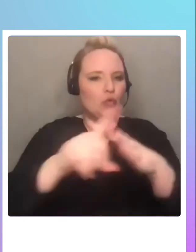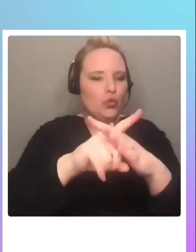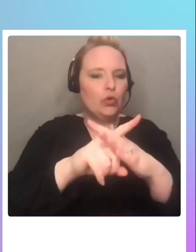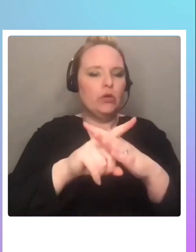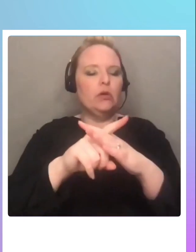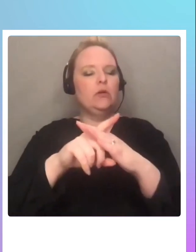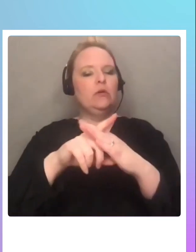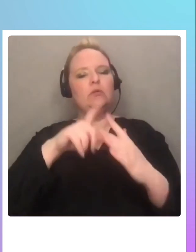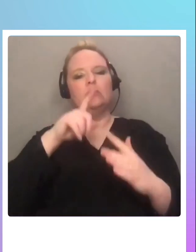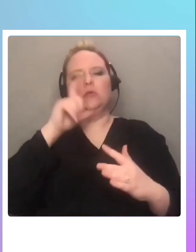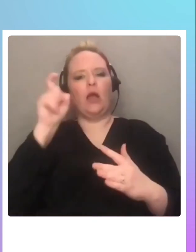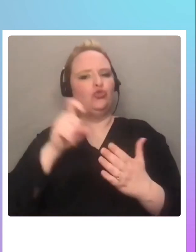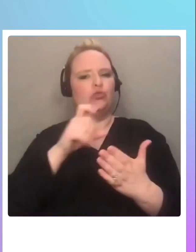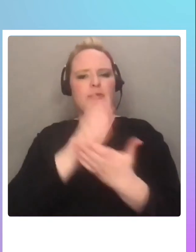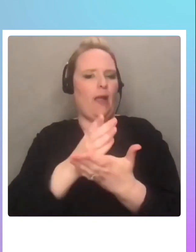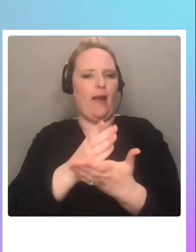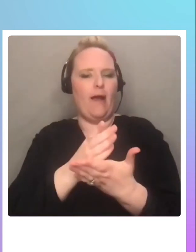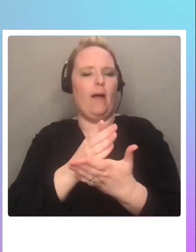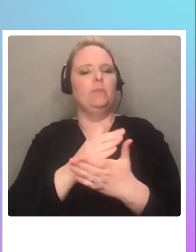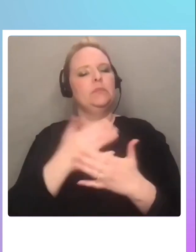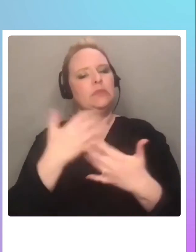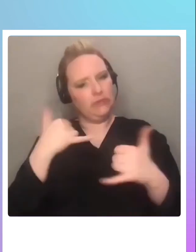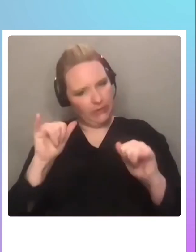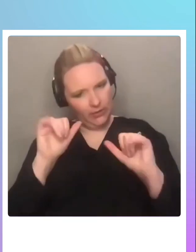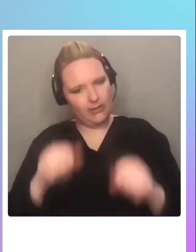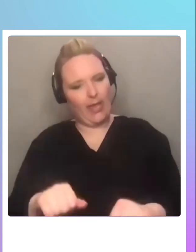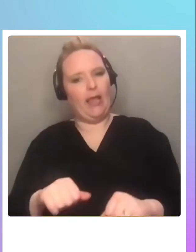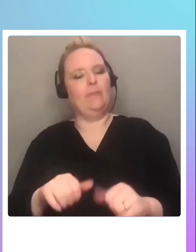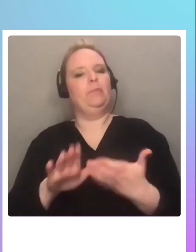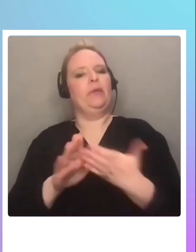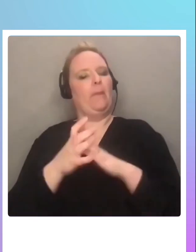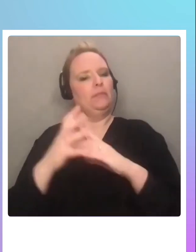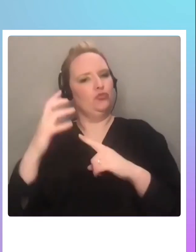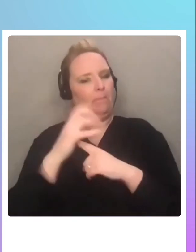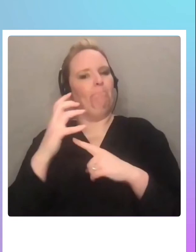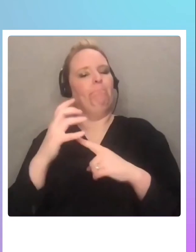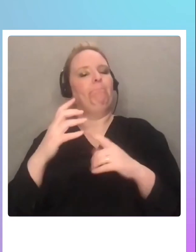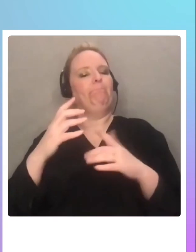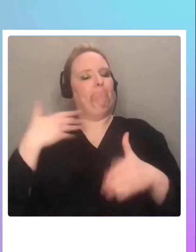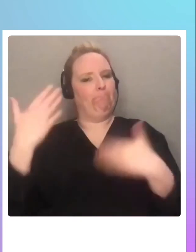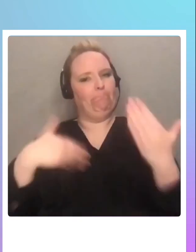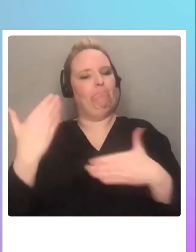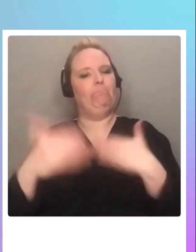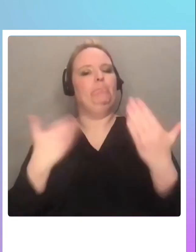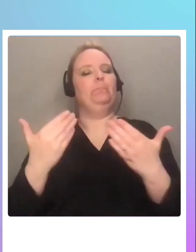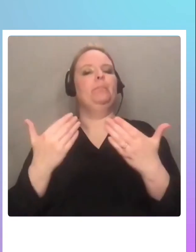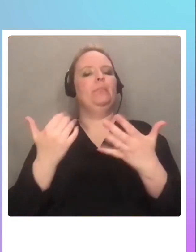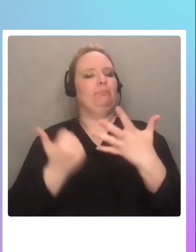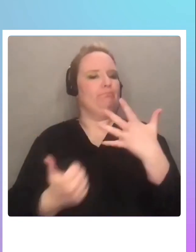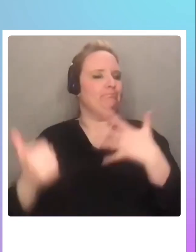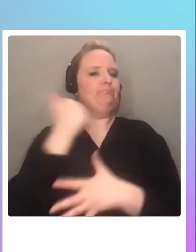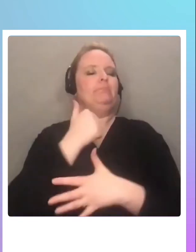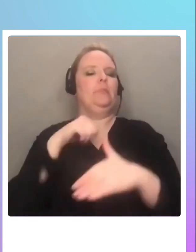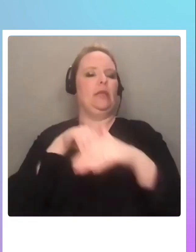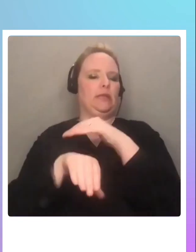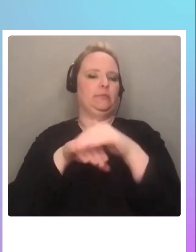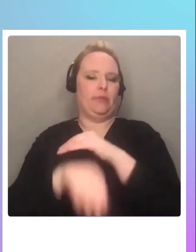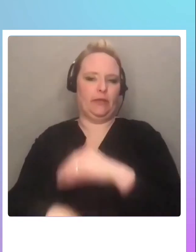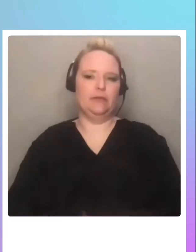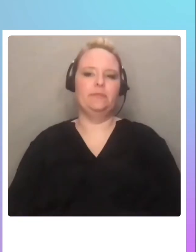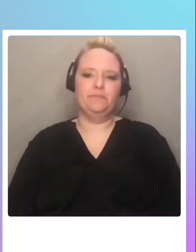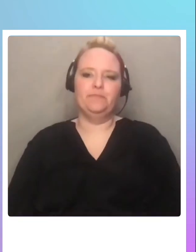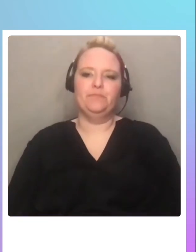really championing and really pushing forward the importance and the priority of accessibility.